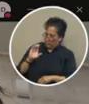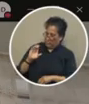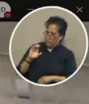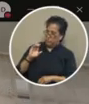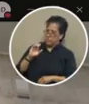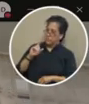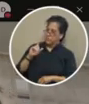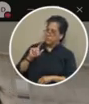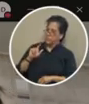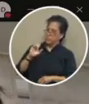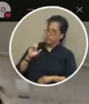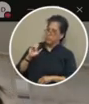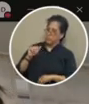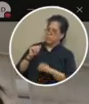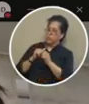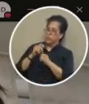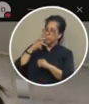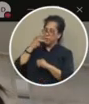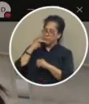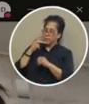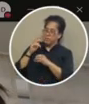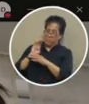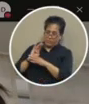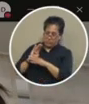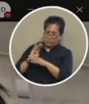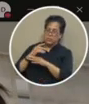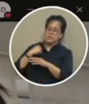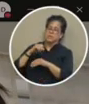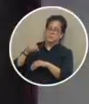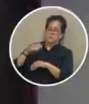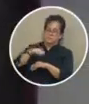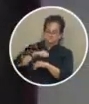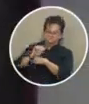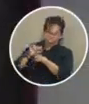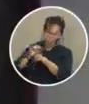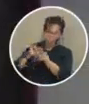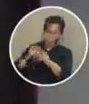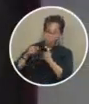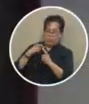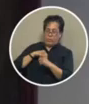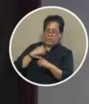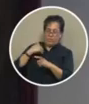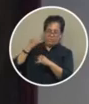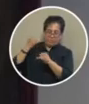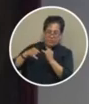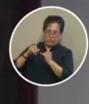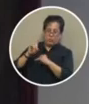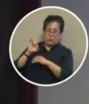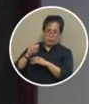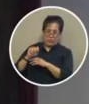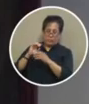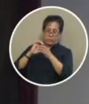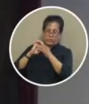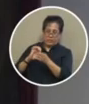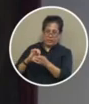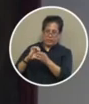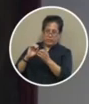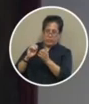this Public Affairs. Yes, we are working on it. Once we have a final draft as it relates